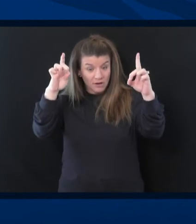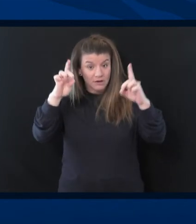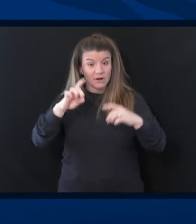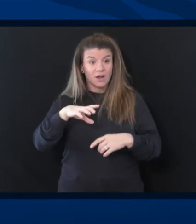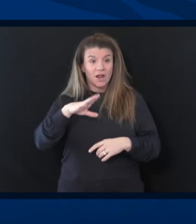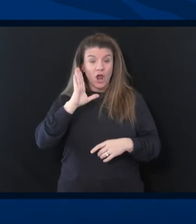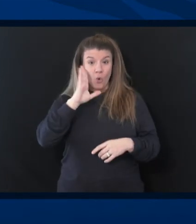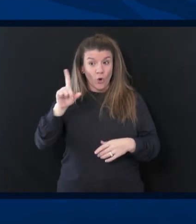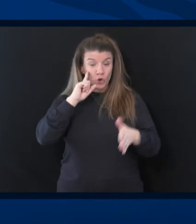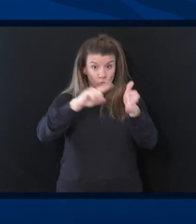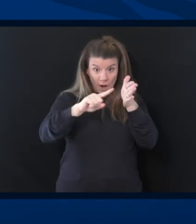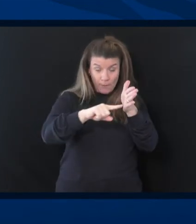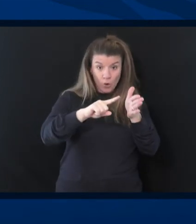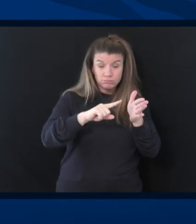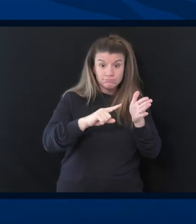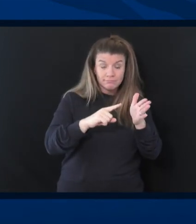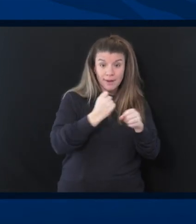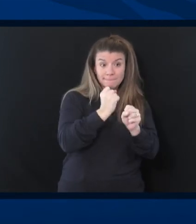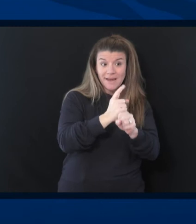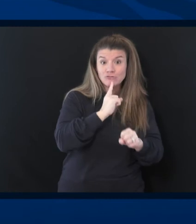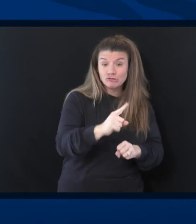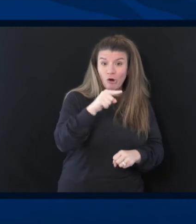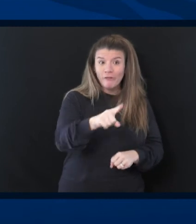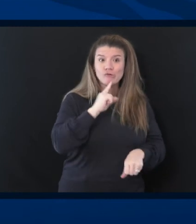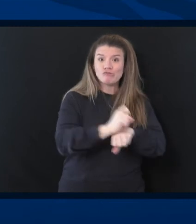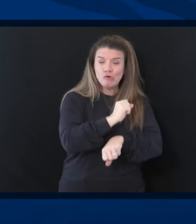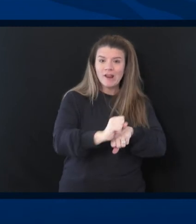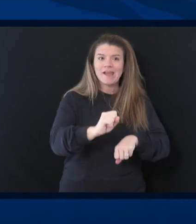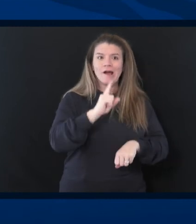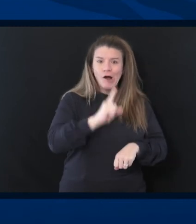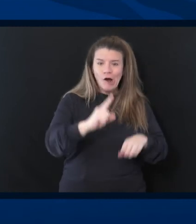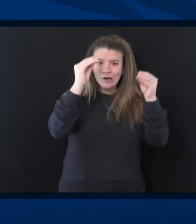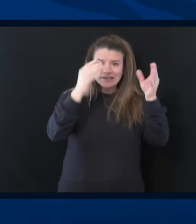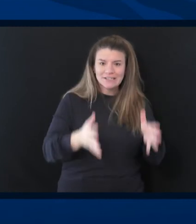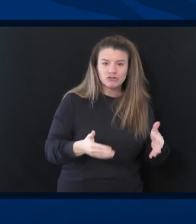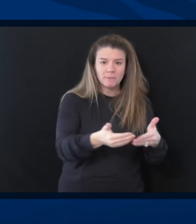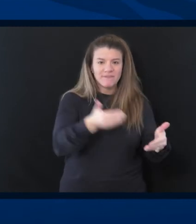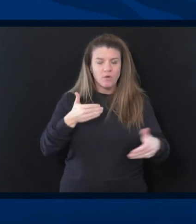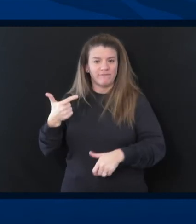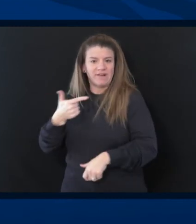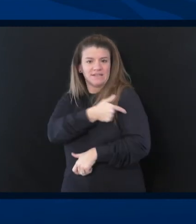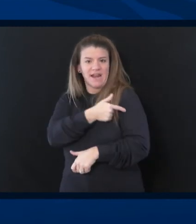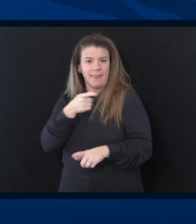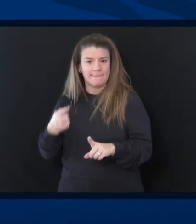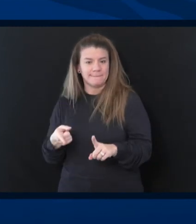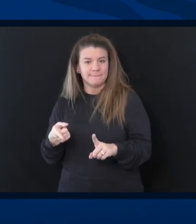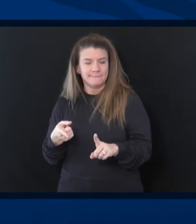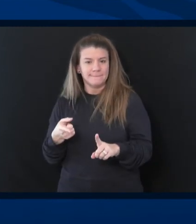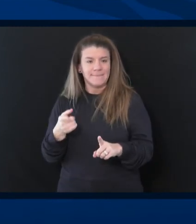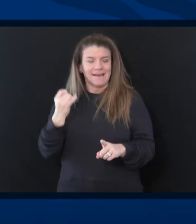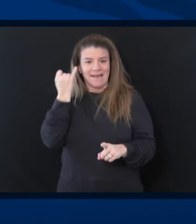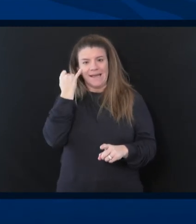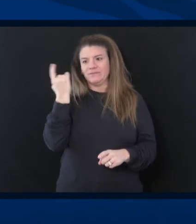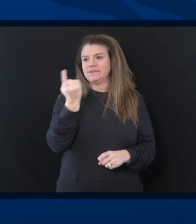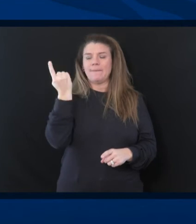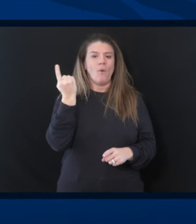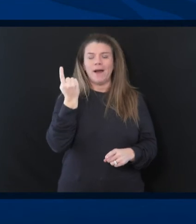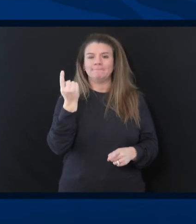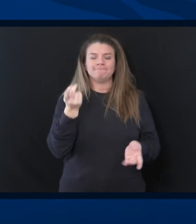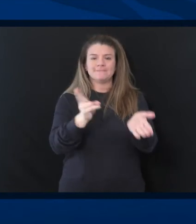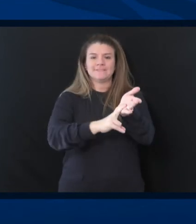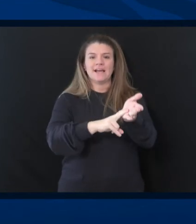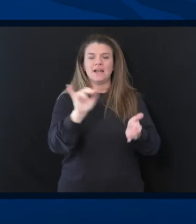double check that they actually are educators before vaccinating them, in case someone signs